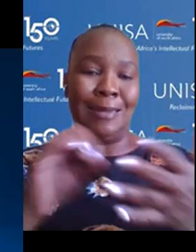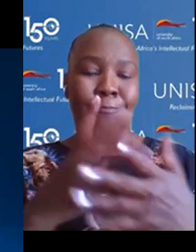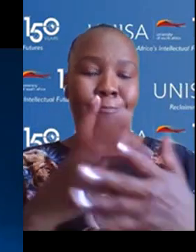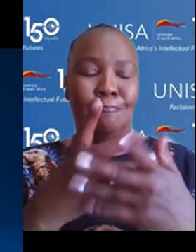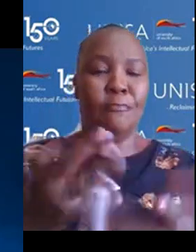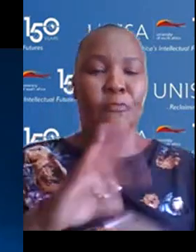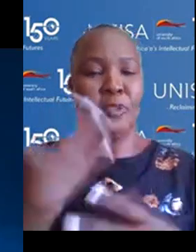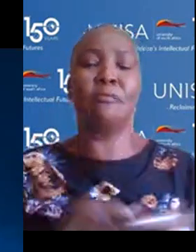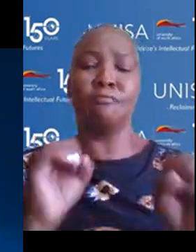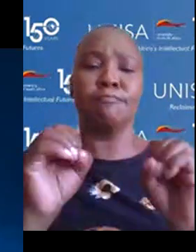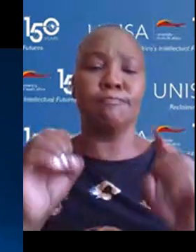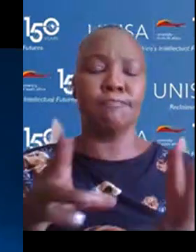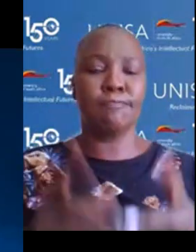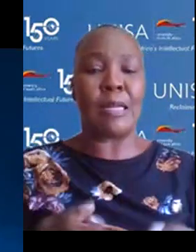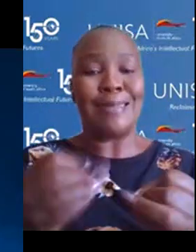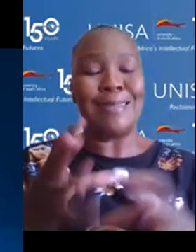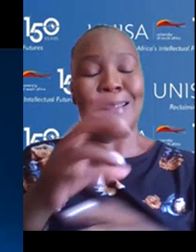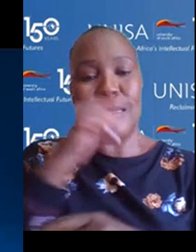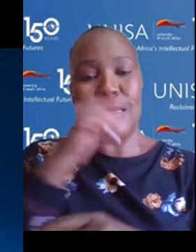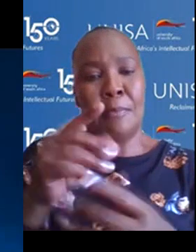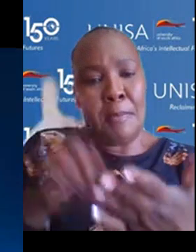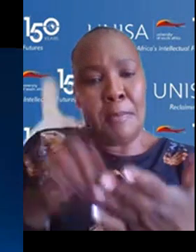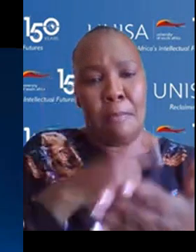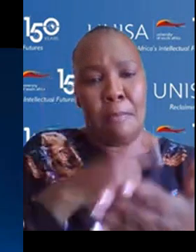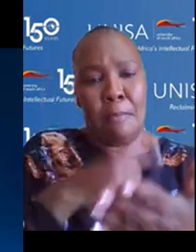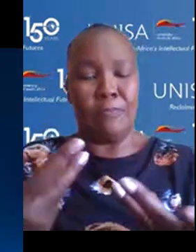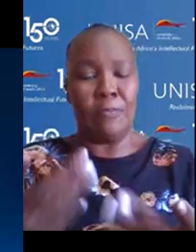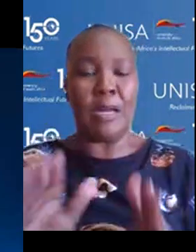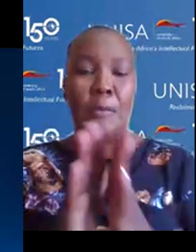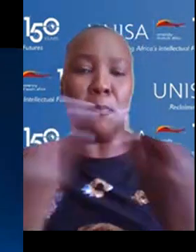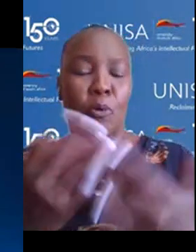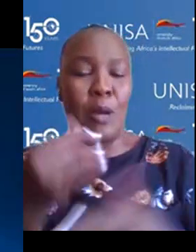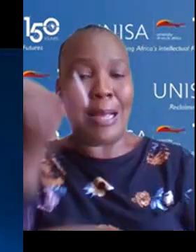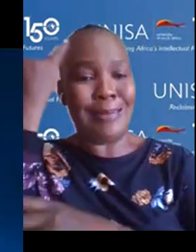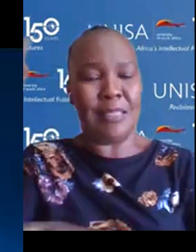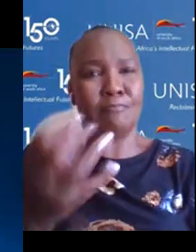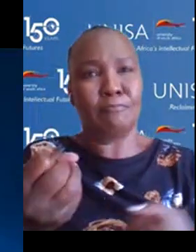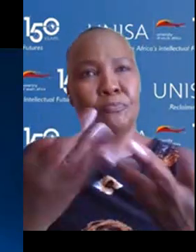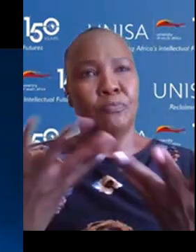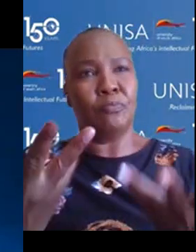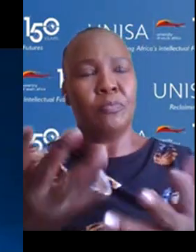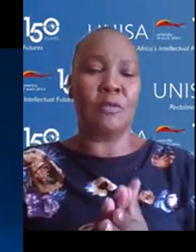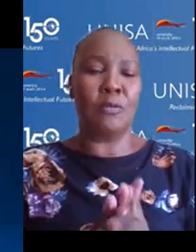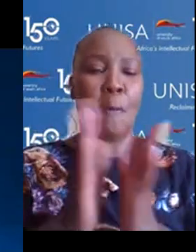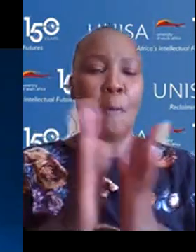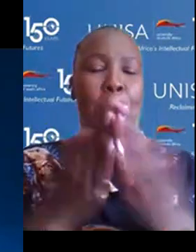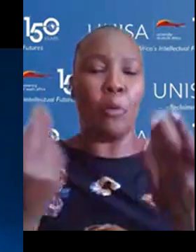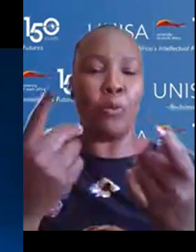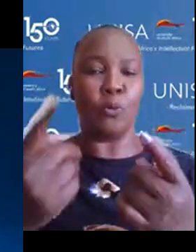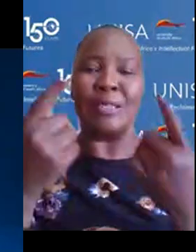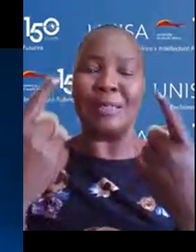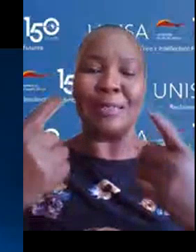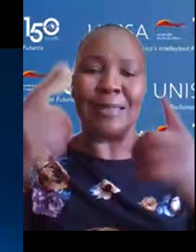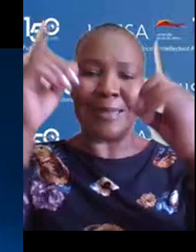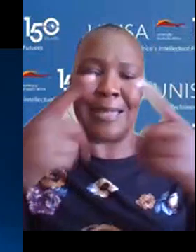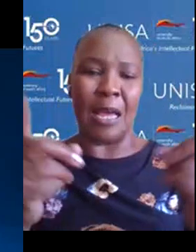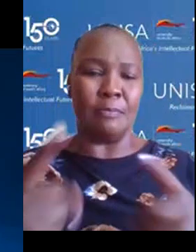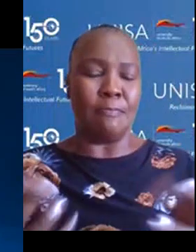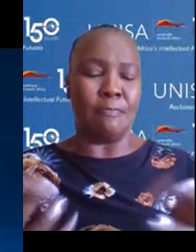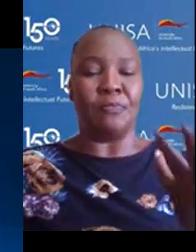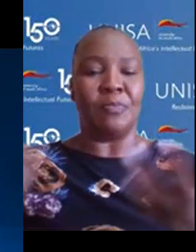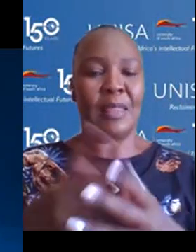Okay, so I may have named that file wrong. Instead of Book Ideas, I should have named it Book Types. So now I need to rename the